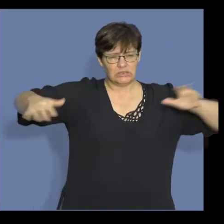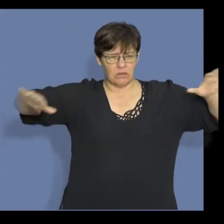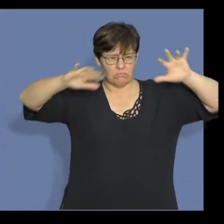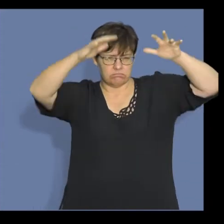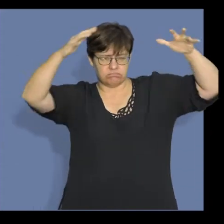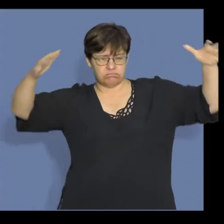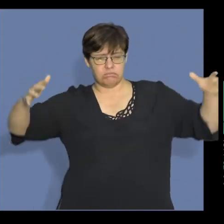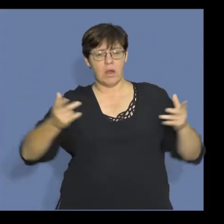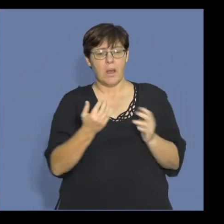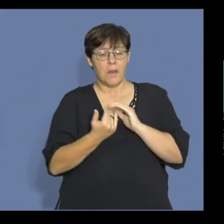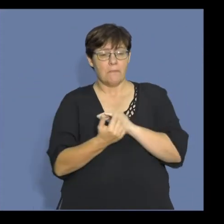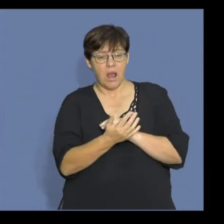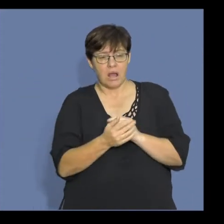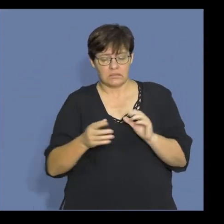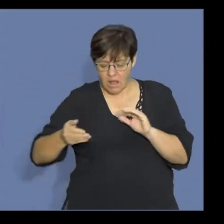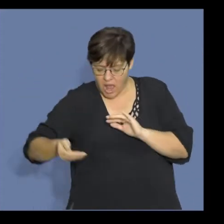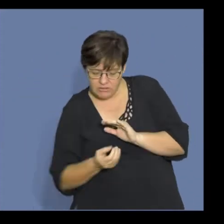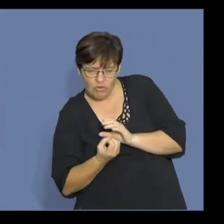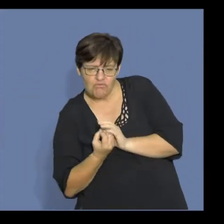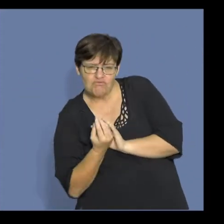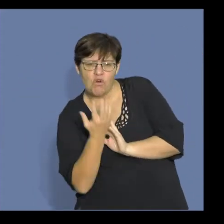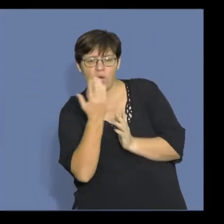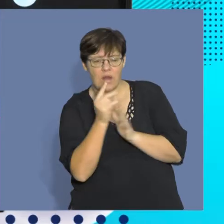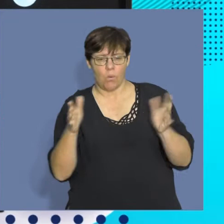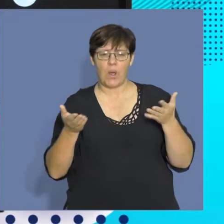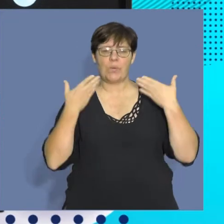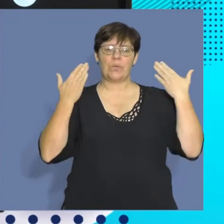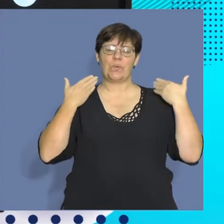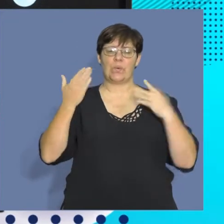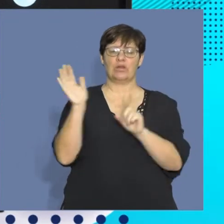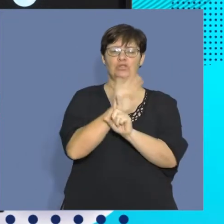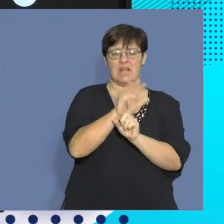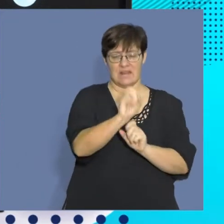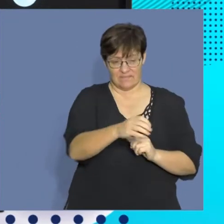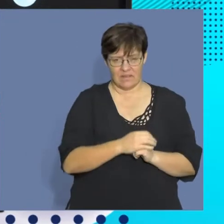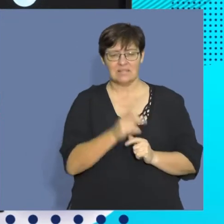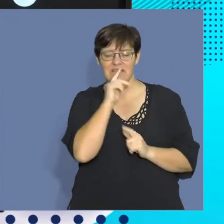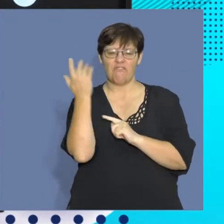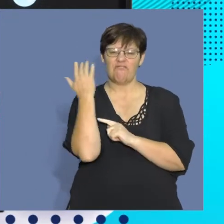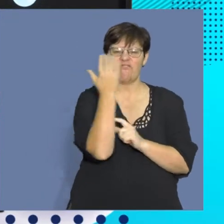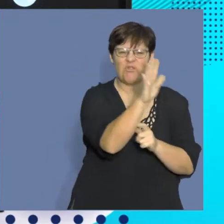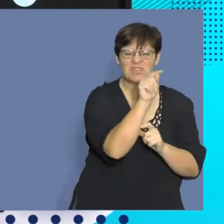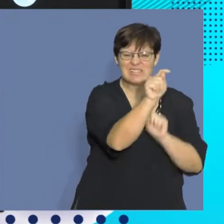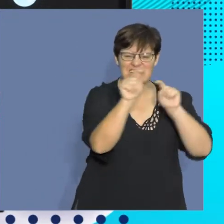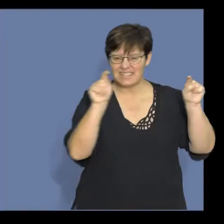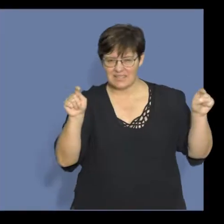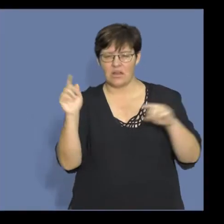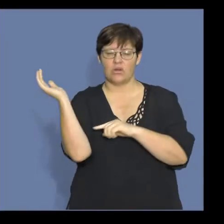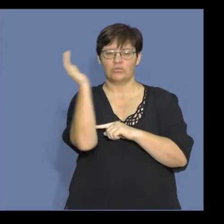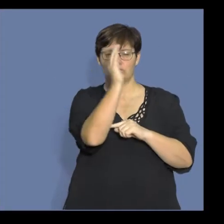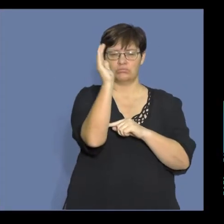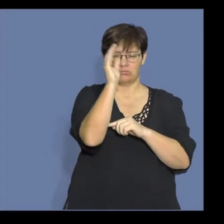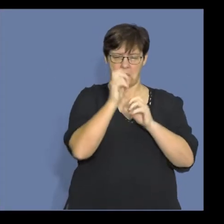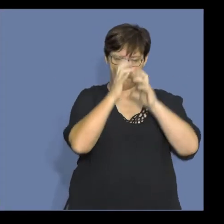support undergrowth of plants that enjoy the cool. And this is, we often see this in your forest biomes where